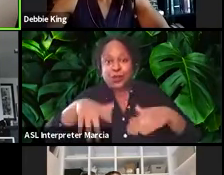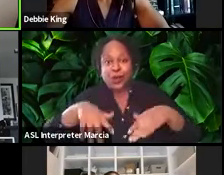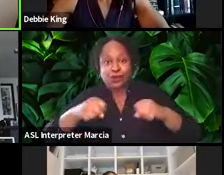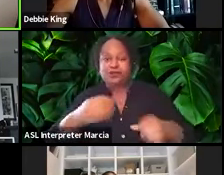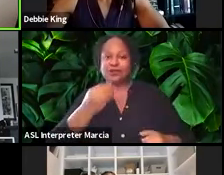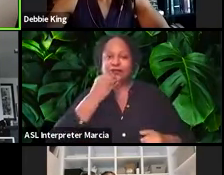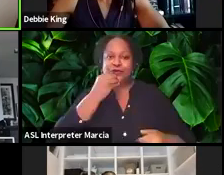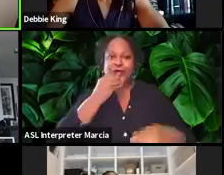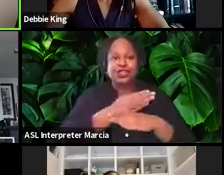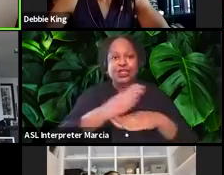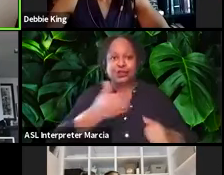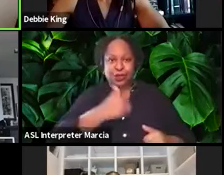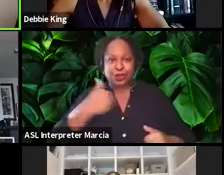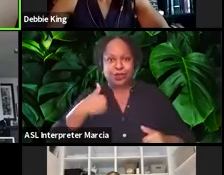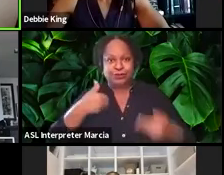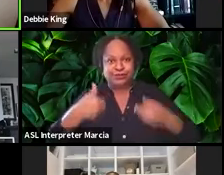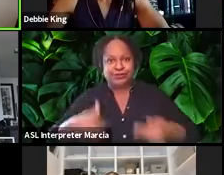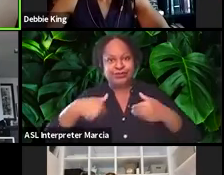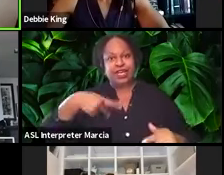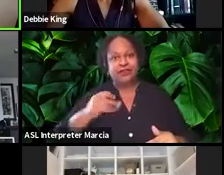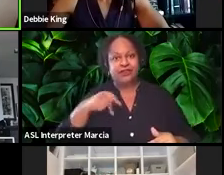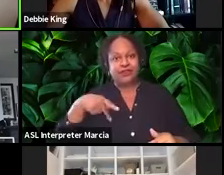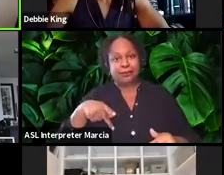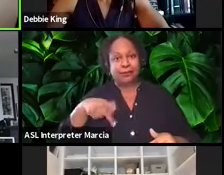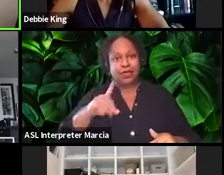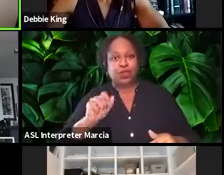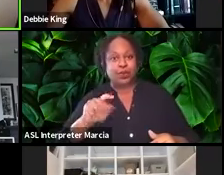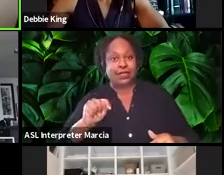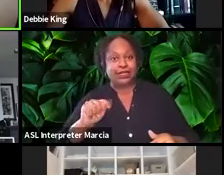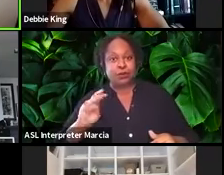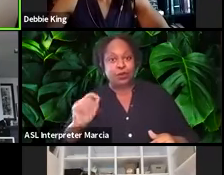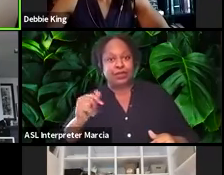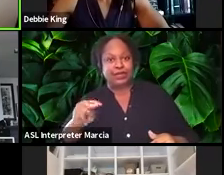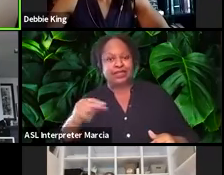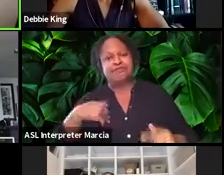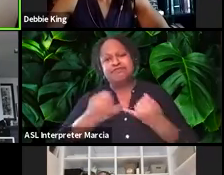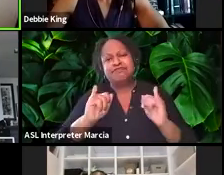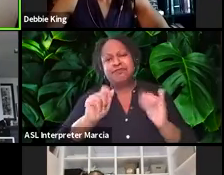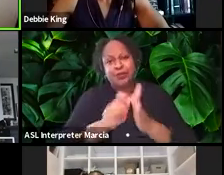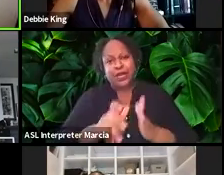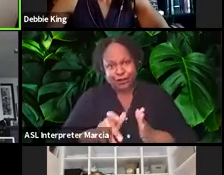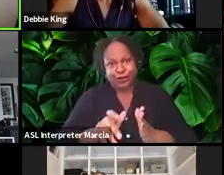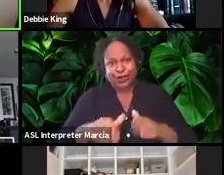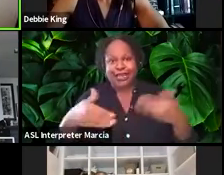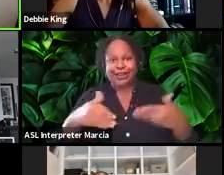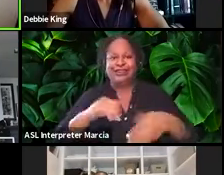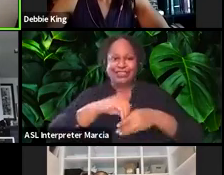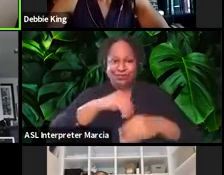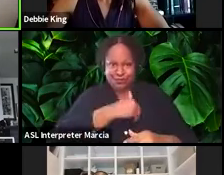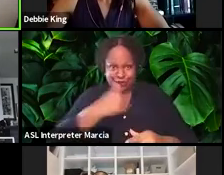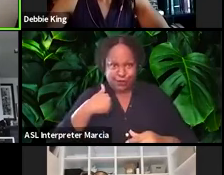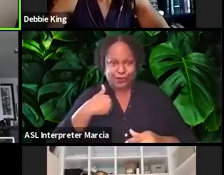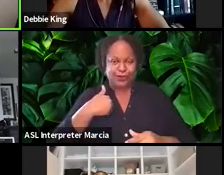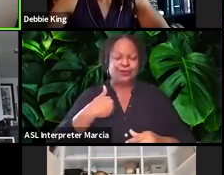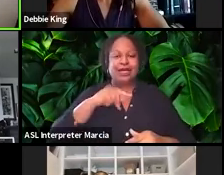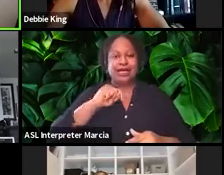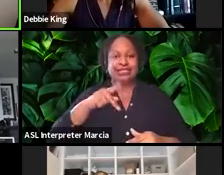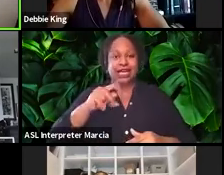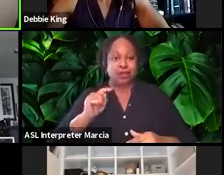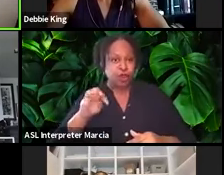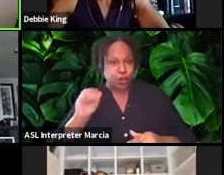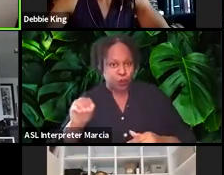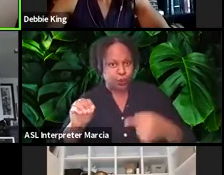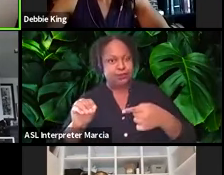Toronto. My name is Phillip Dwight Morgan. I am a freelance writer based in Toronto, Tacaronto,